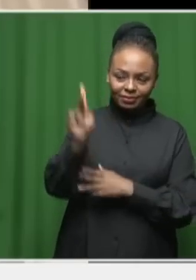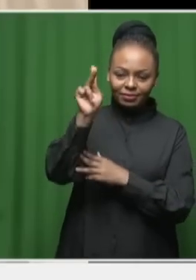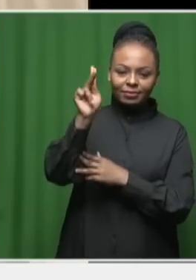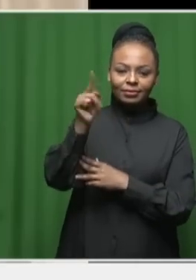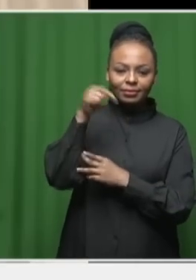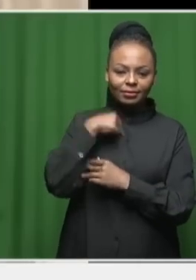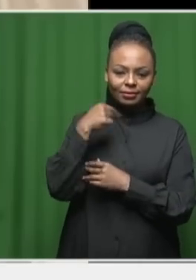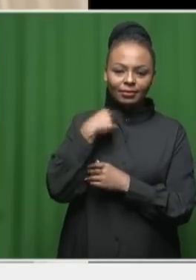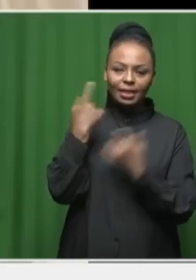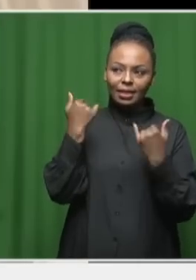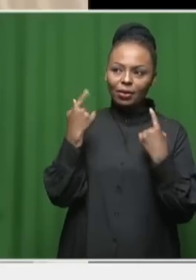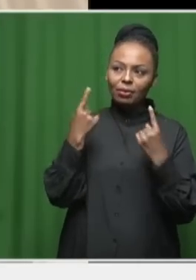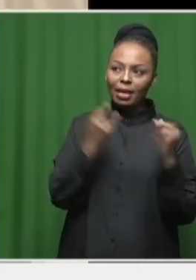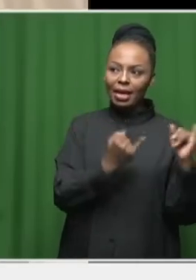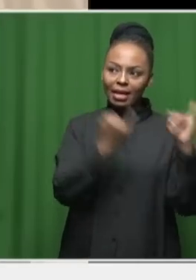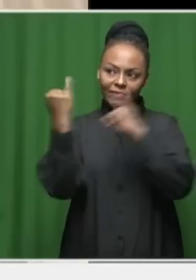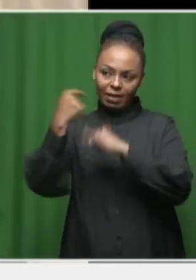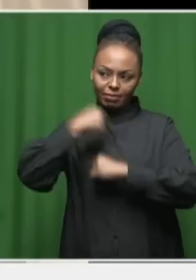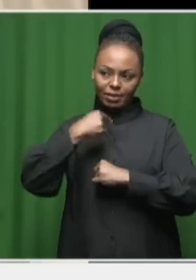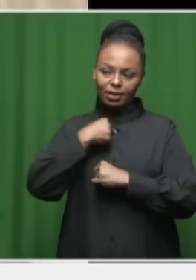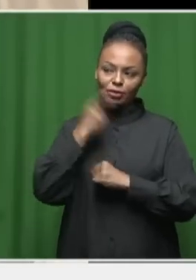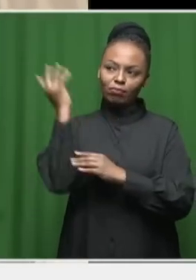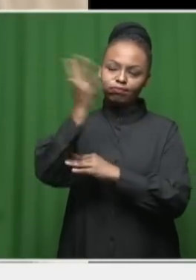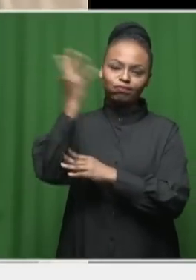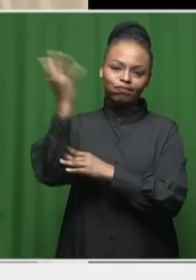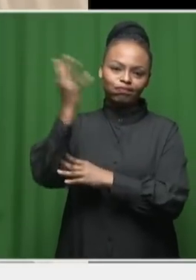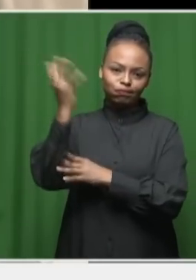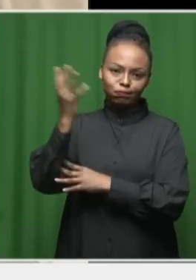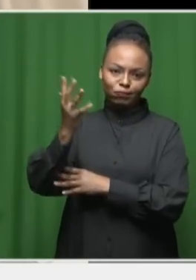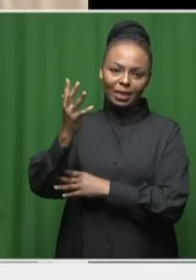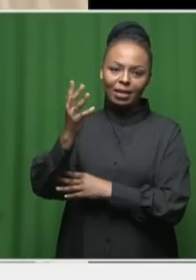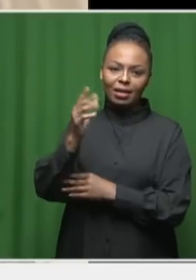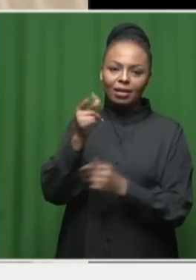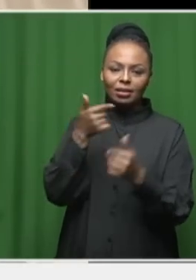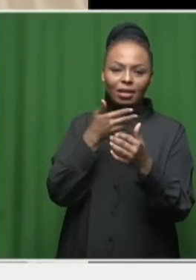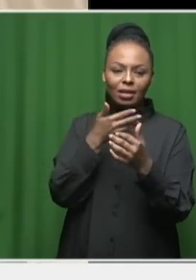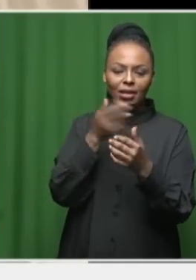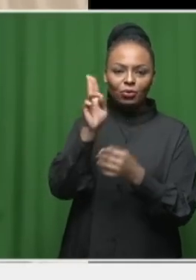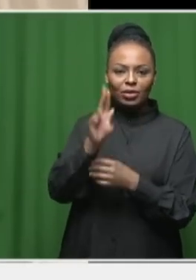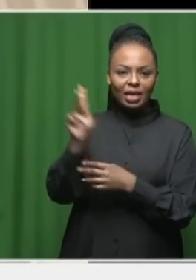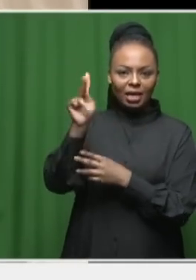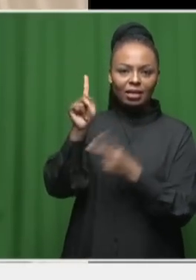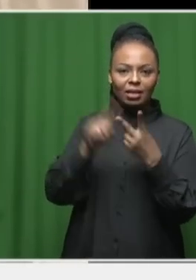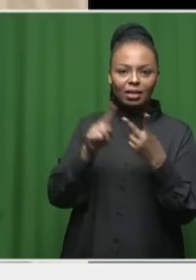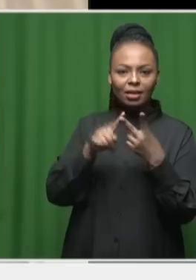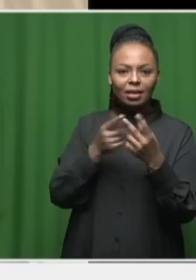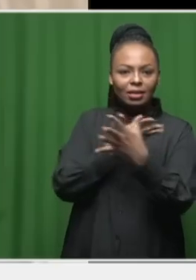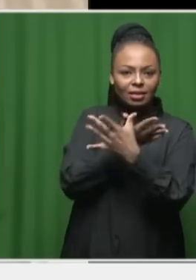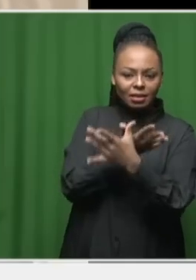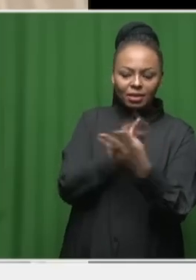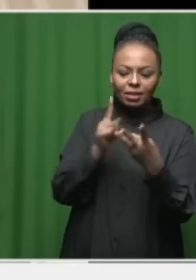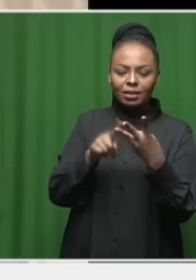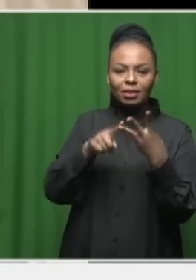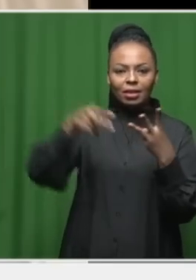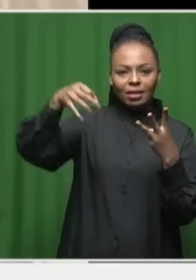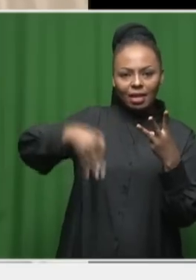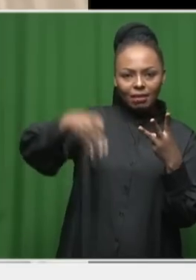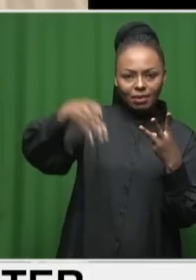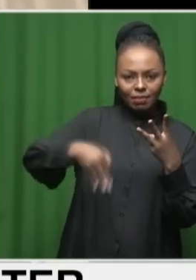invited to go speak to prisoners in the UK, in Germany, Namibia. In every place where I get to,